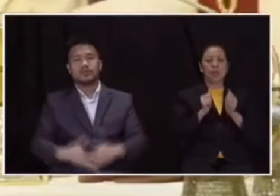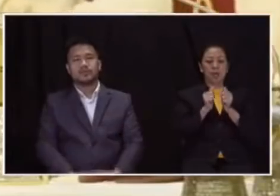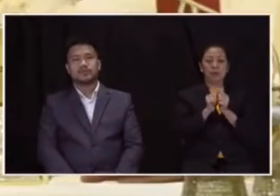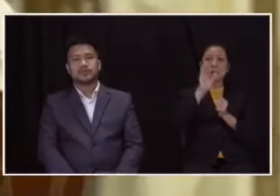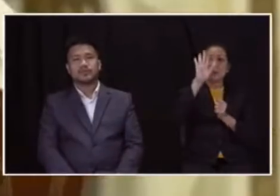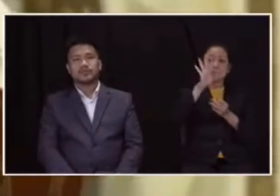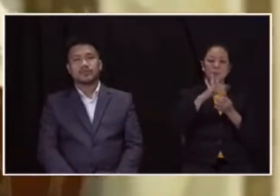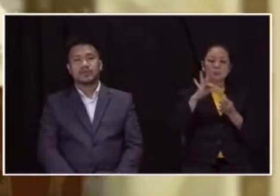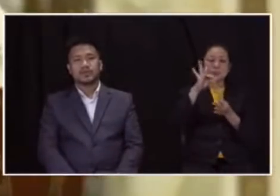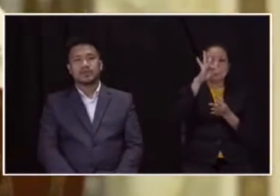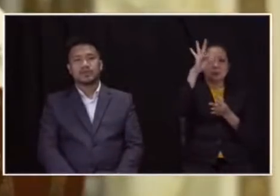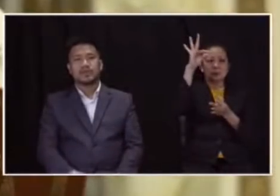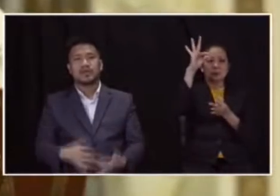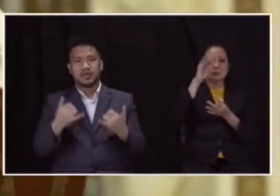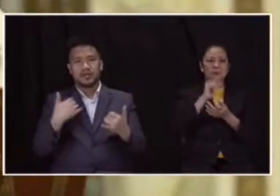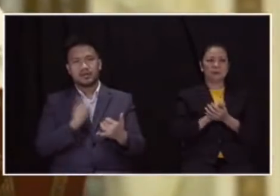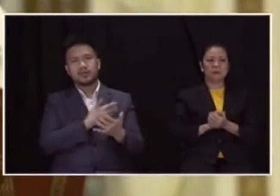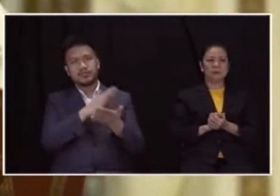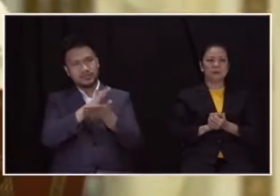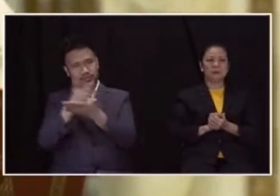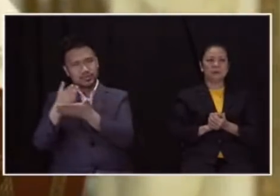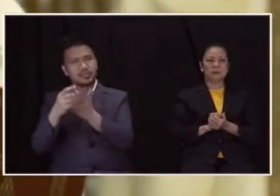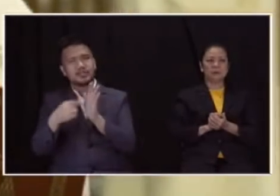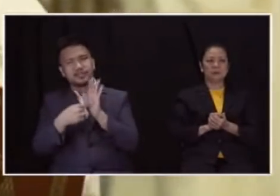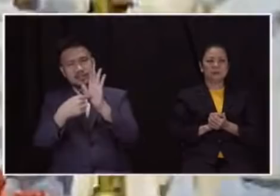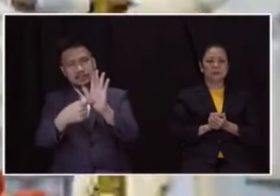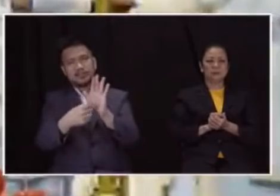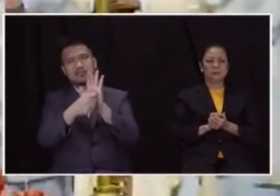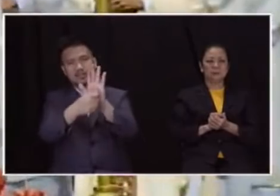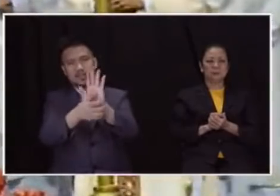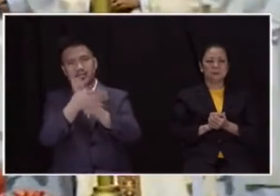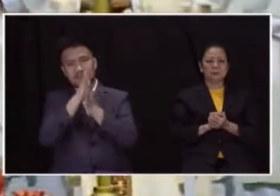your spirit. Let us offer each other the sign of peace.